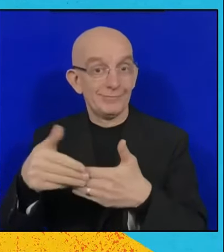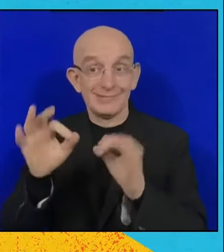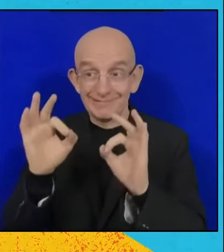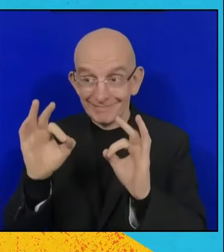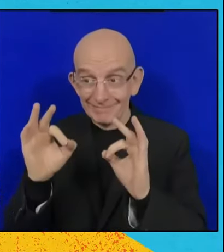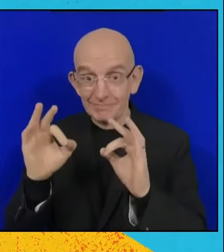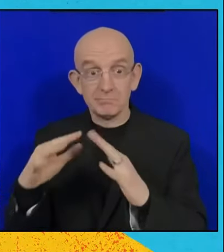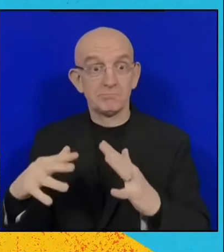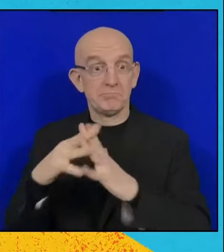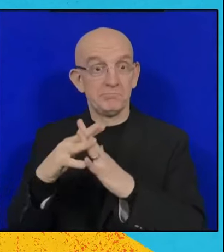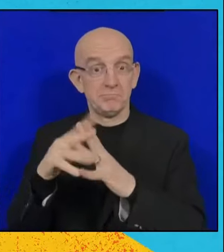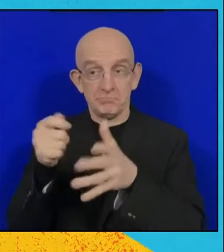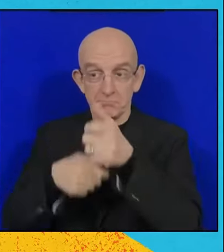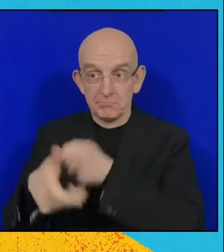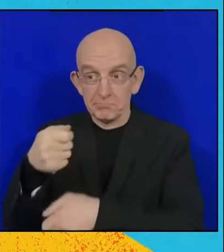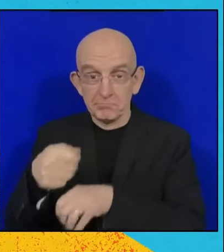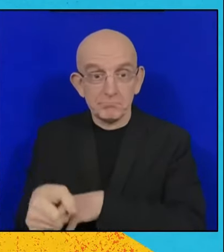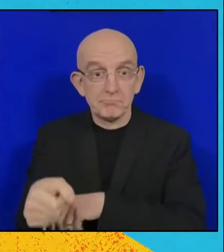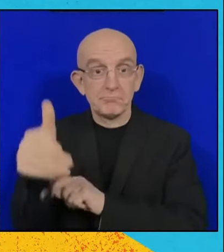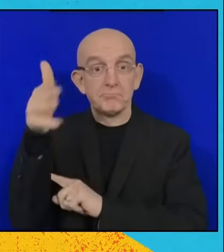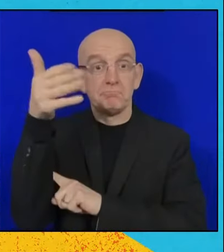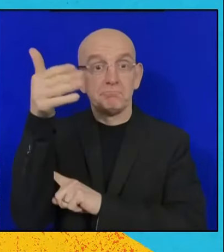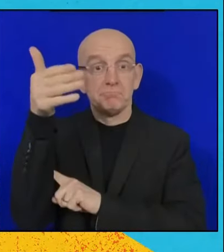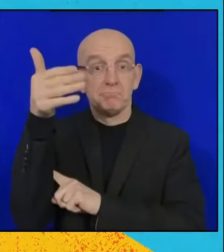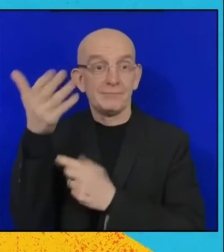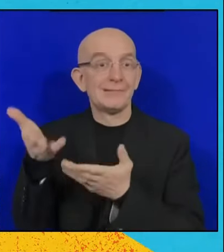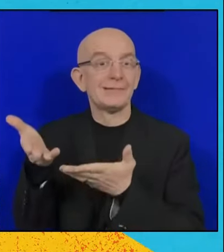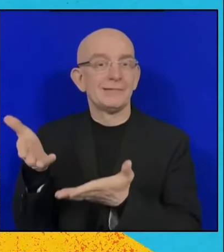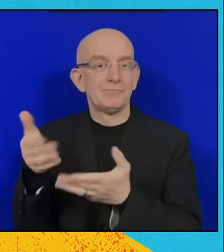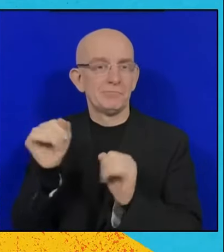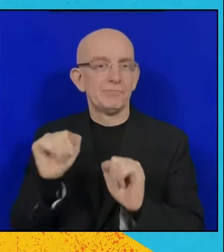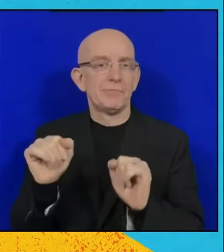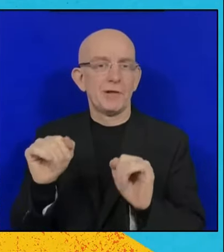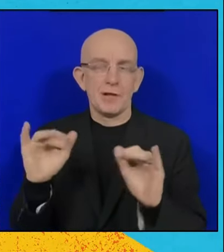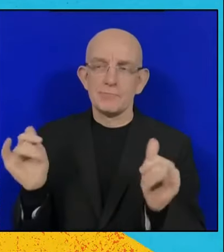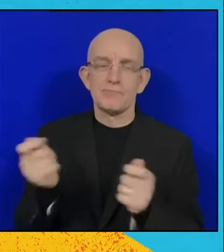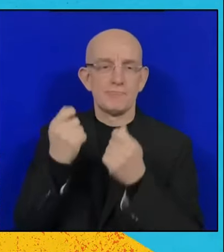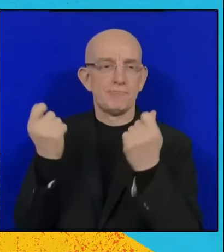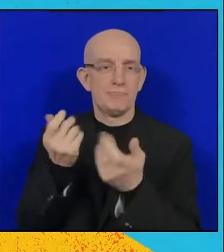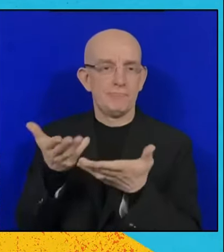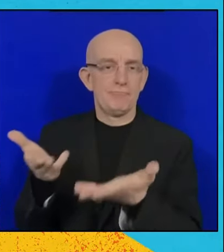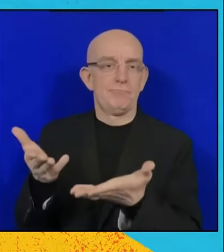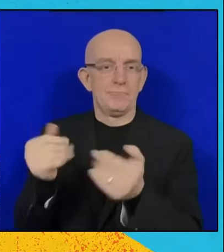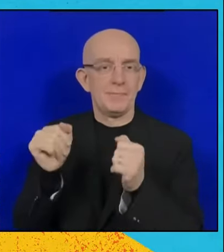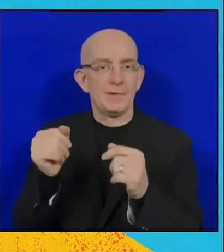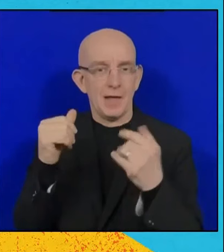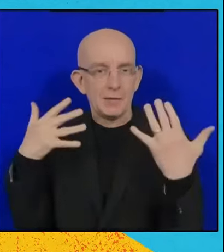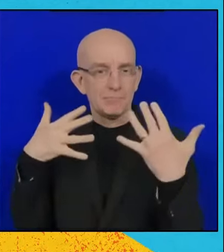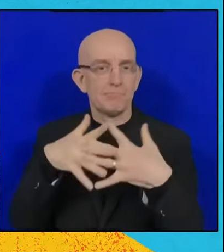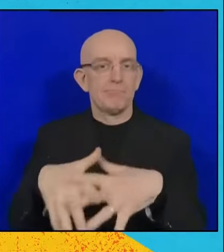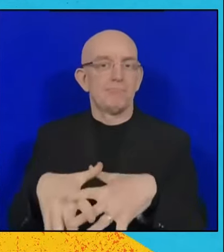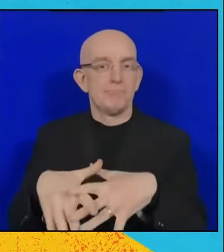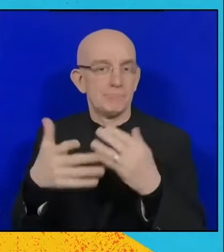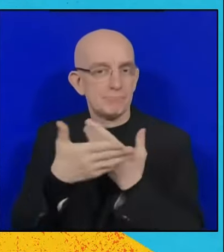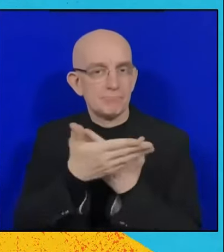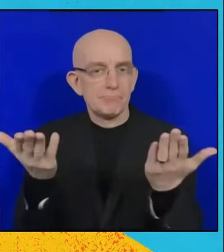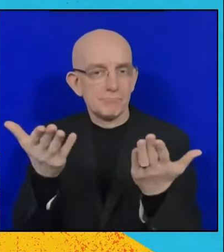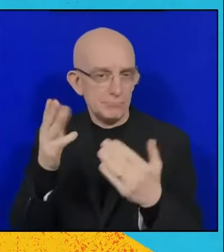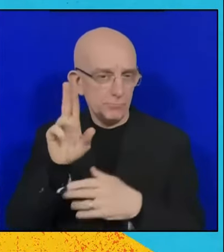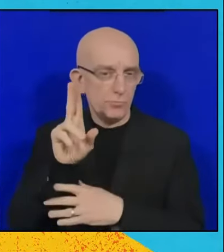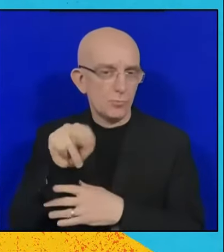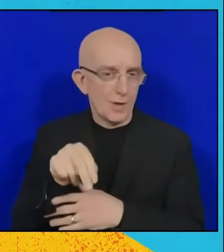the United Nations system. Now is the time to share your perspectives, because now